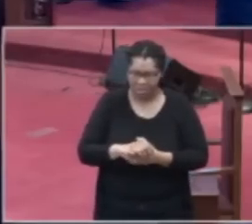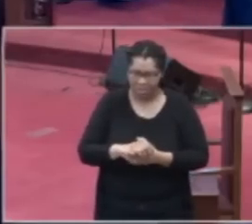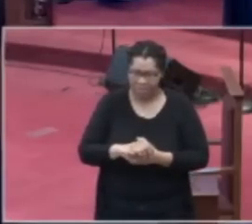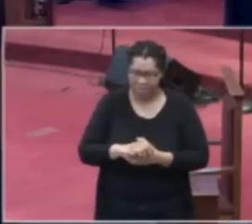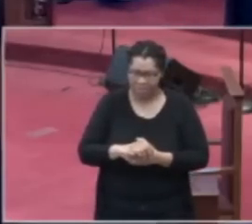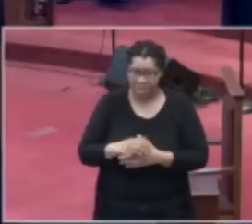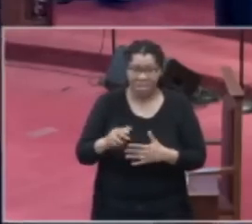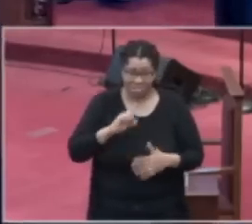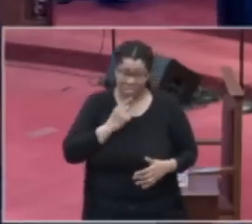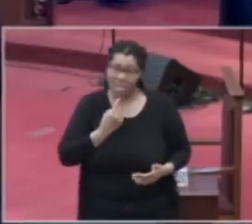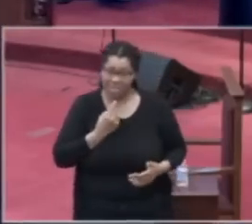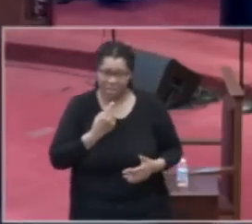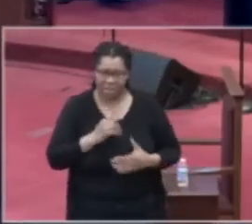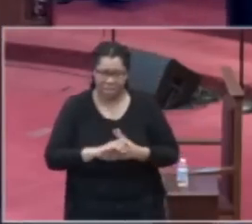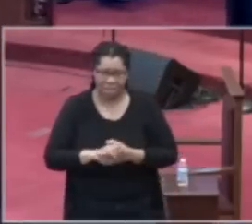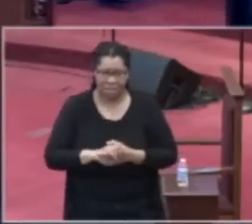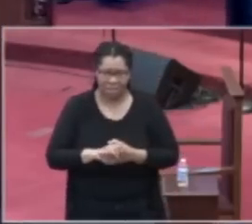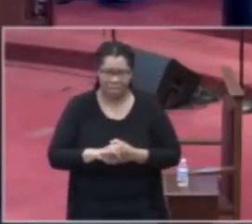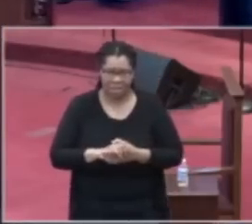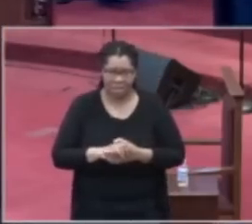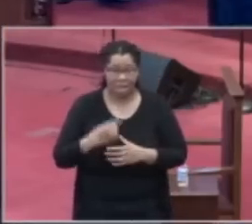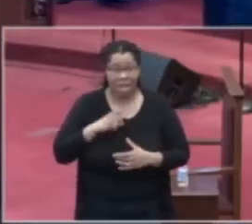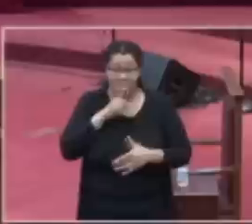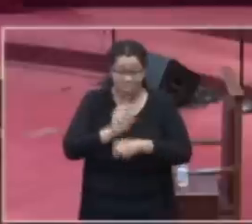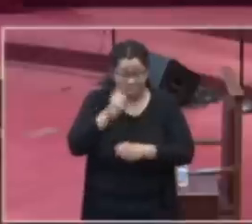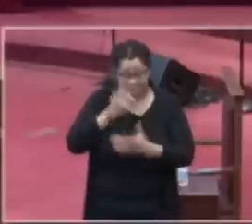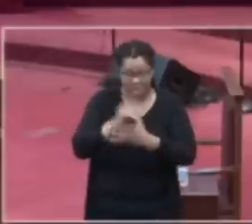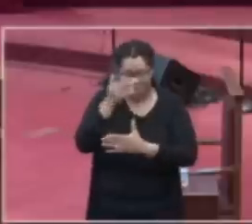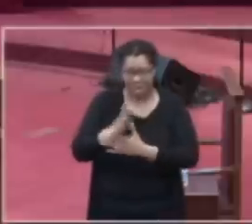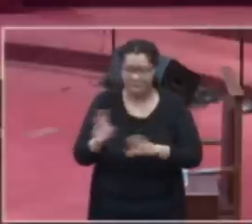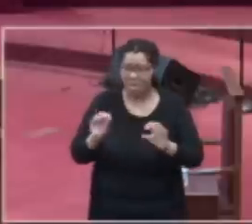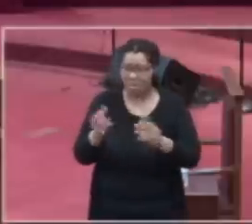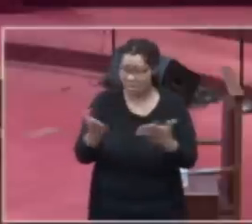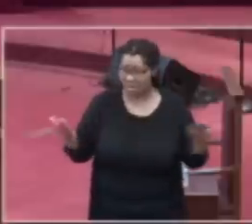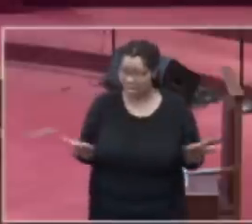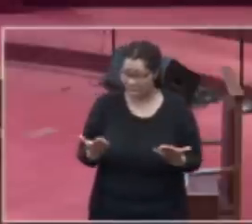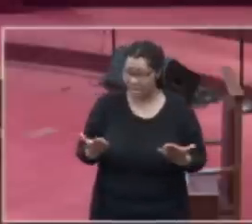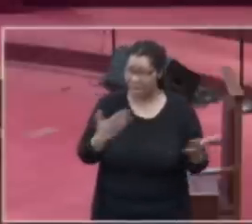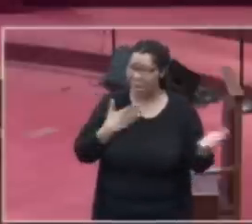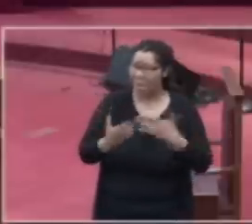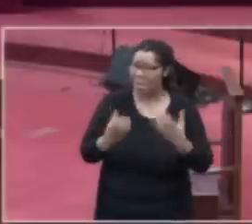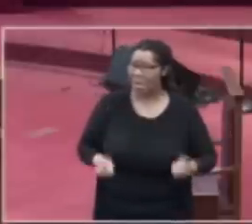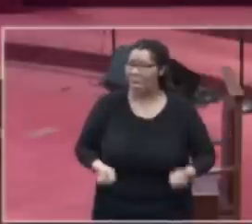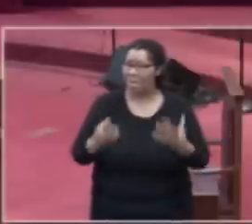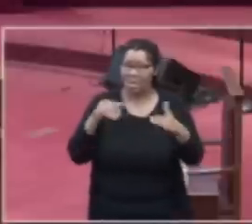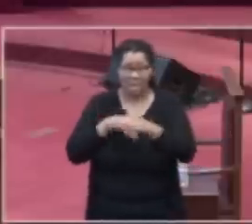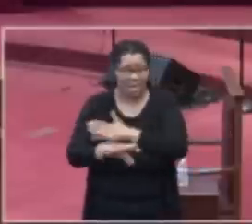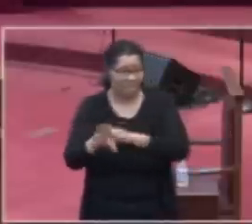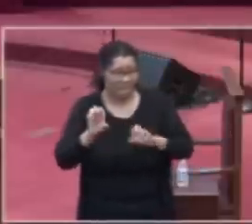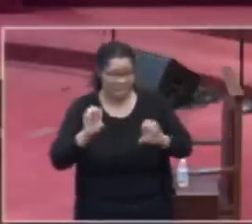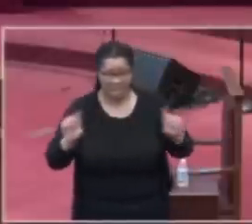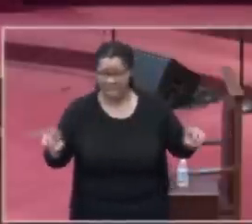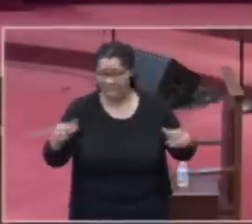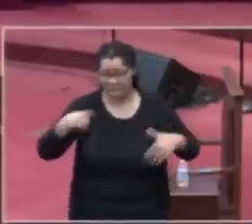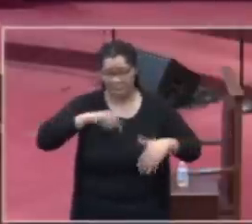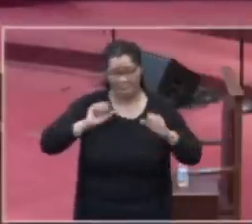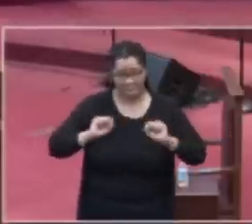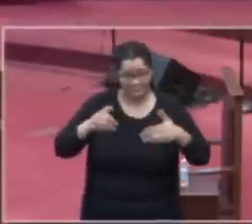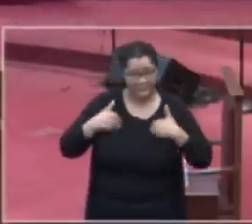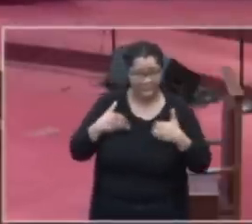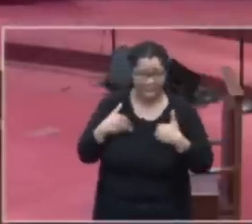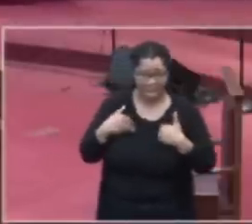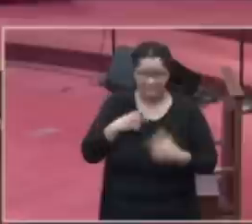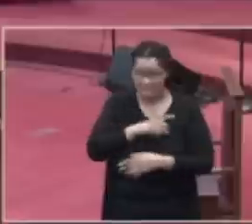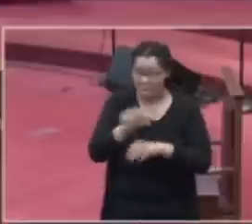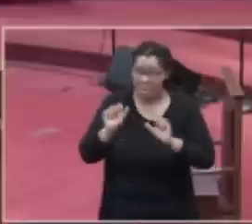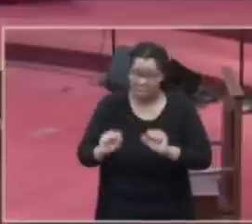No, I'm serious. You can't tell me there's no God, because not one of us in here, no matter how much access to education we have, you could have been a